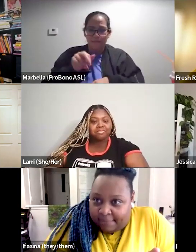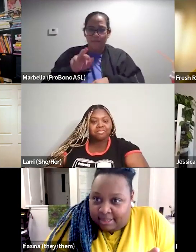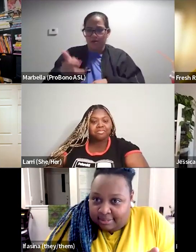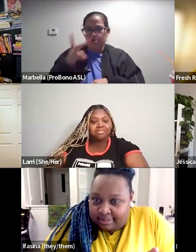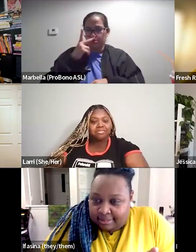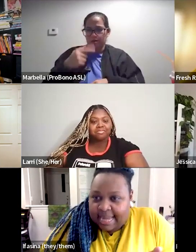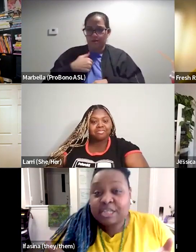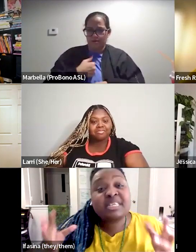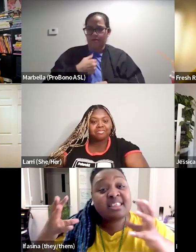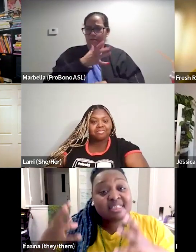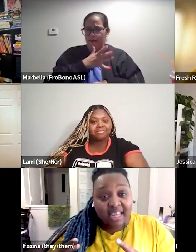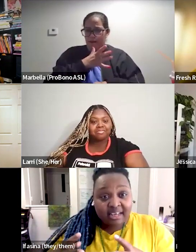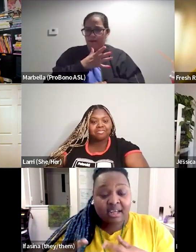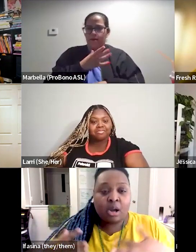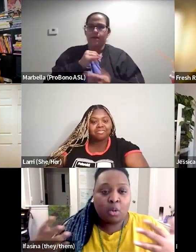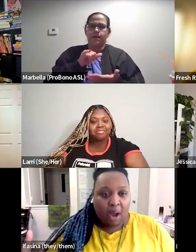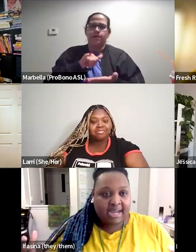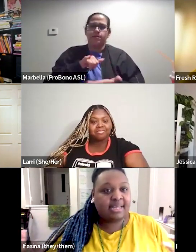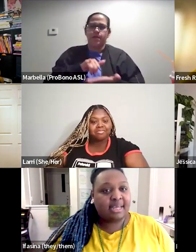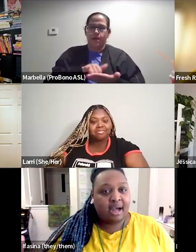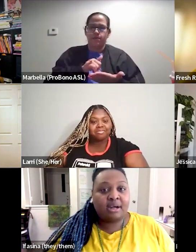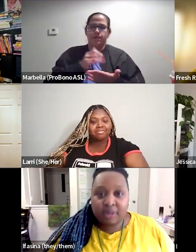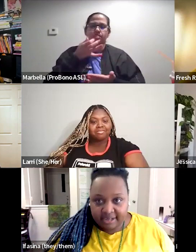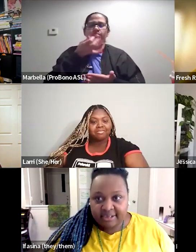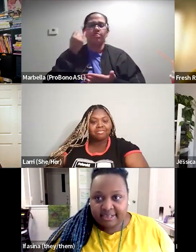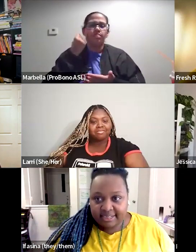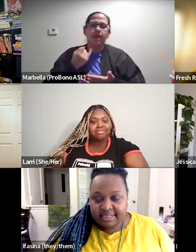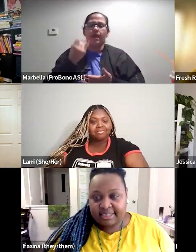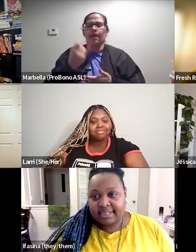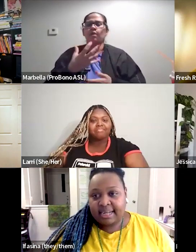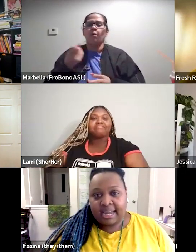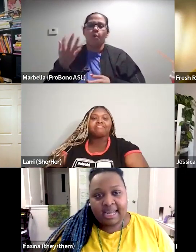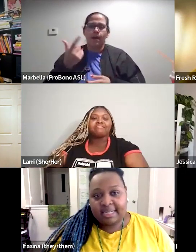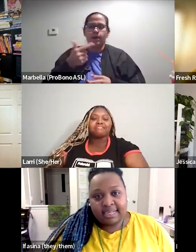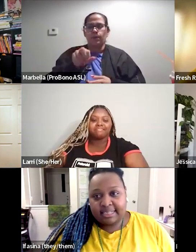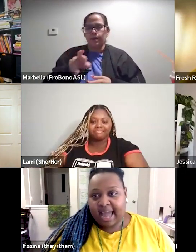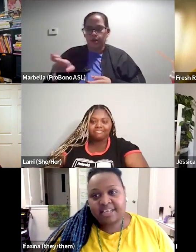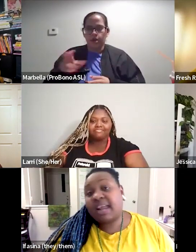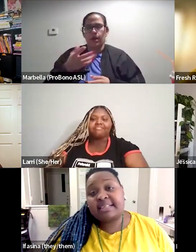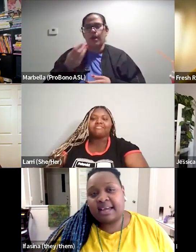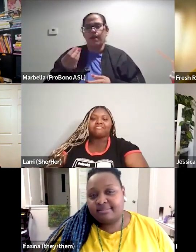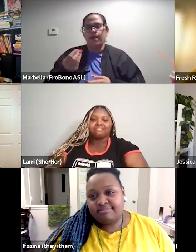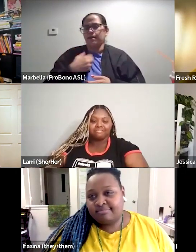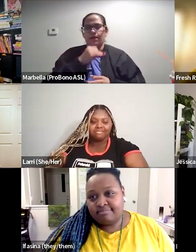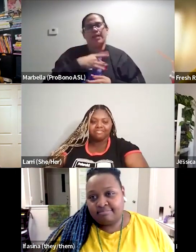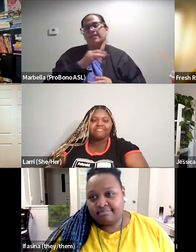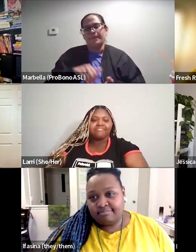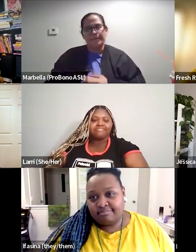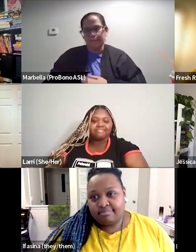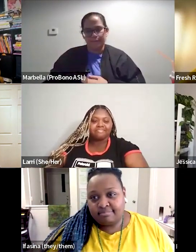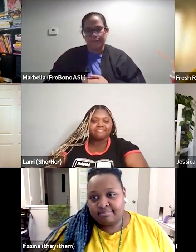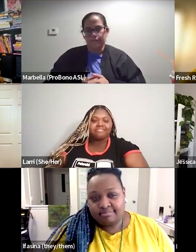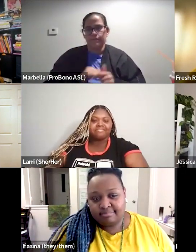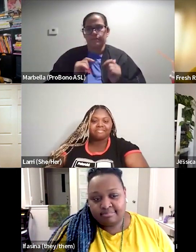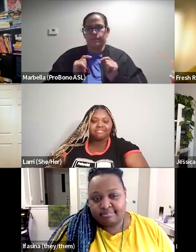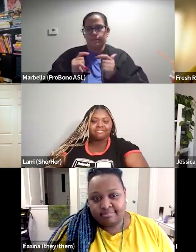saw a mama? And this was a thin, white, young, queer. And, uh, yeah, I don't like that. Um,